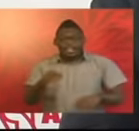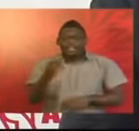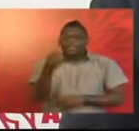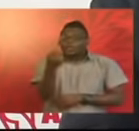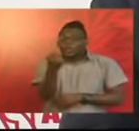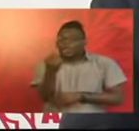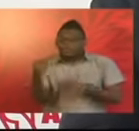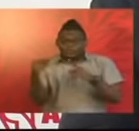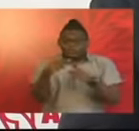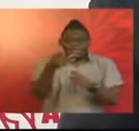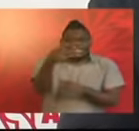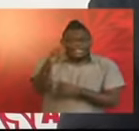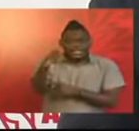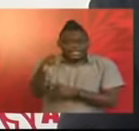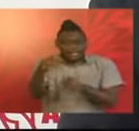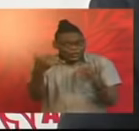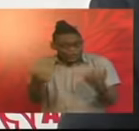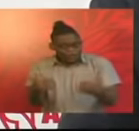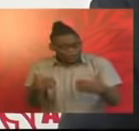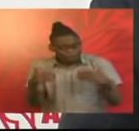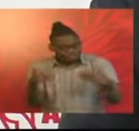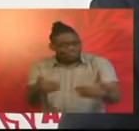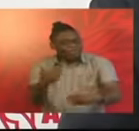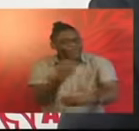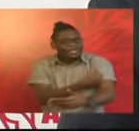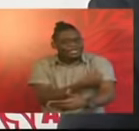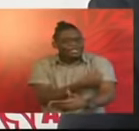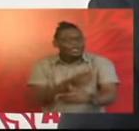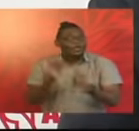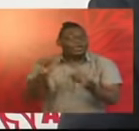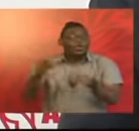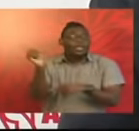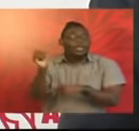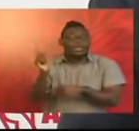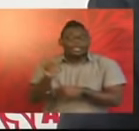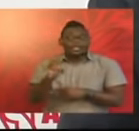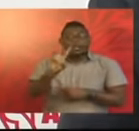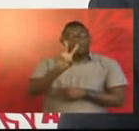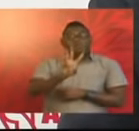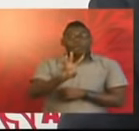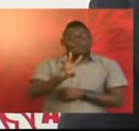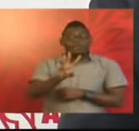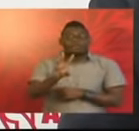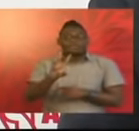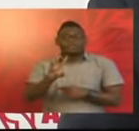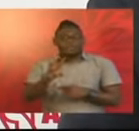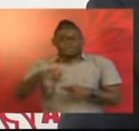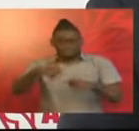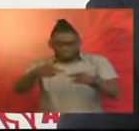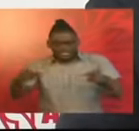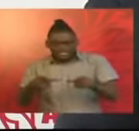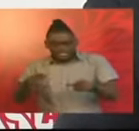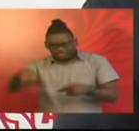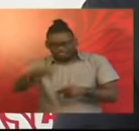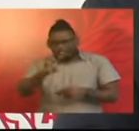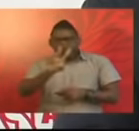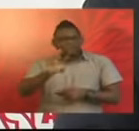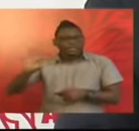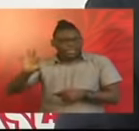receiving vaccinations at the Wallerfield Raceway, the Larry Gomes Stadium, and at the Costat